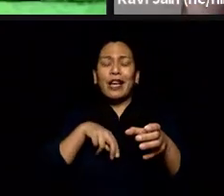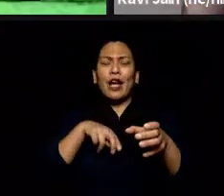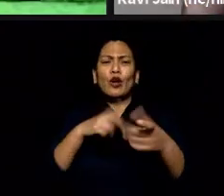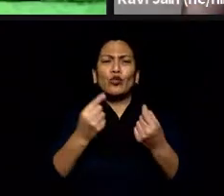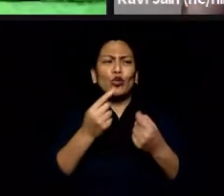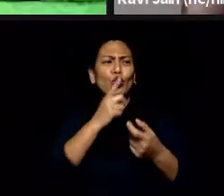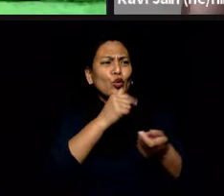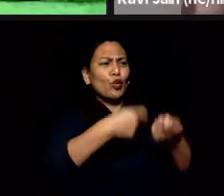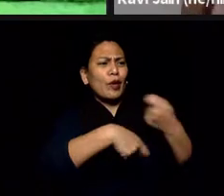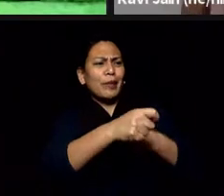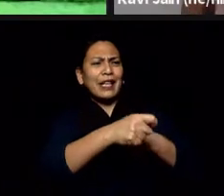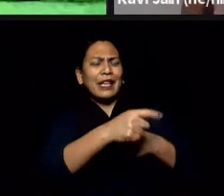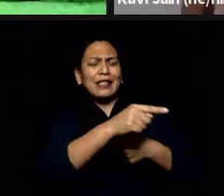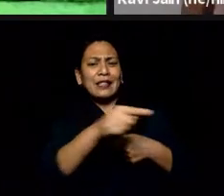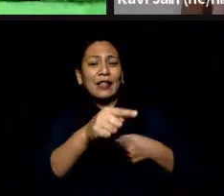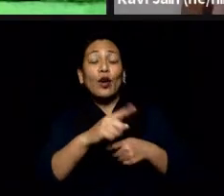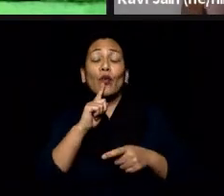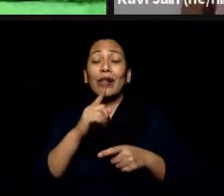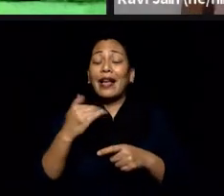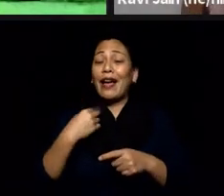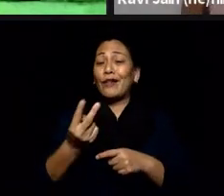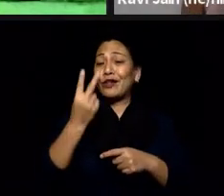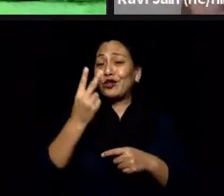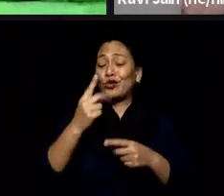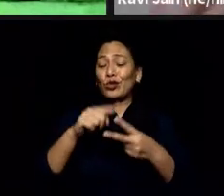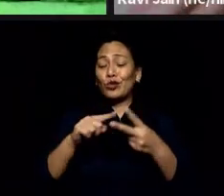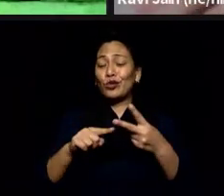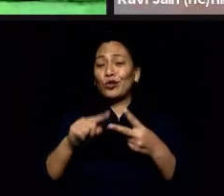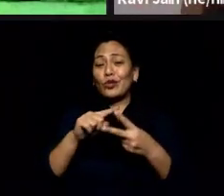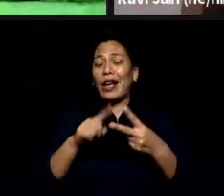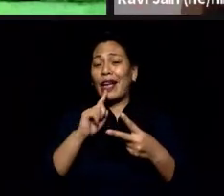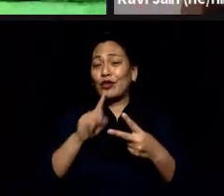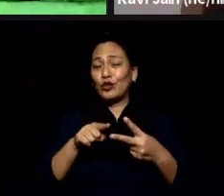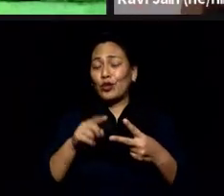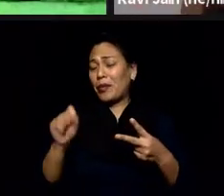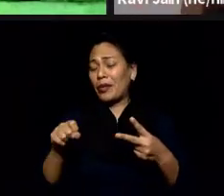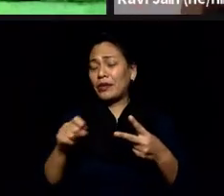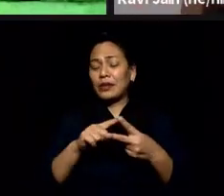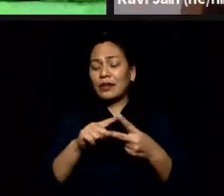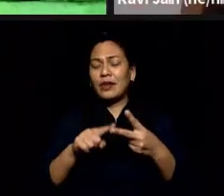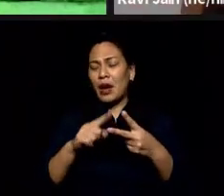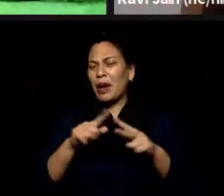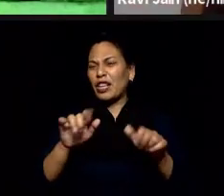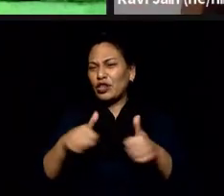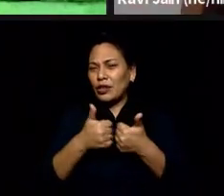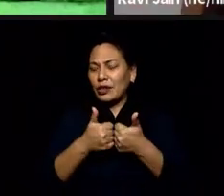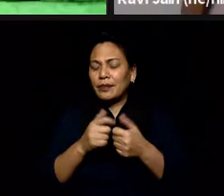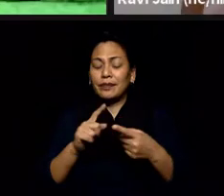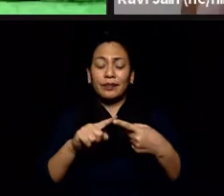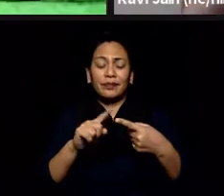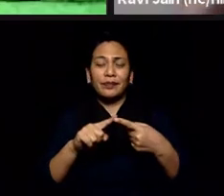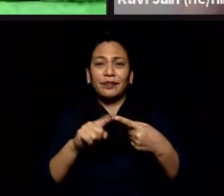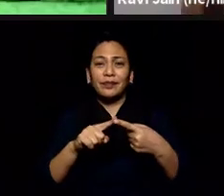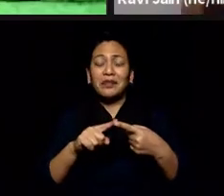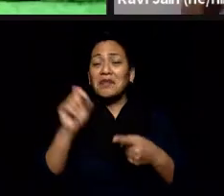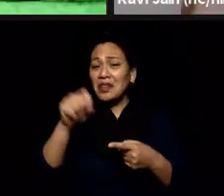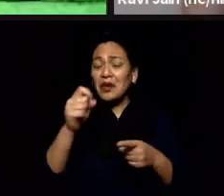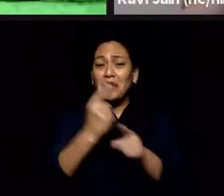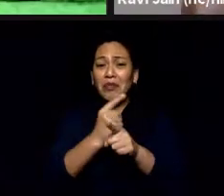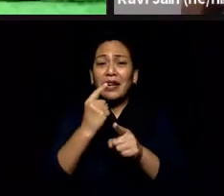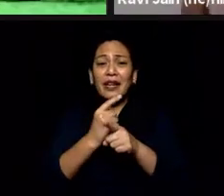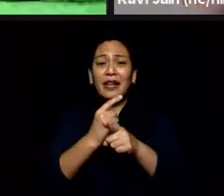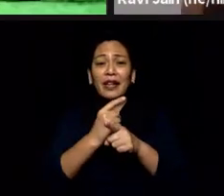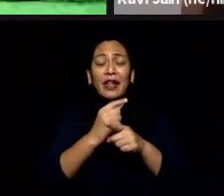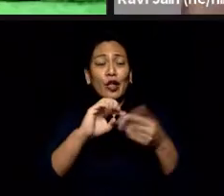twofold challenging answer in that I've really pushed myself forward in. which is one, yes, the communities